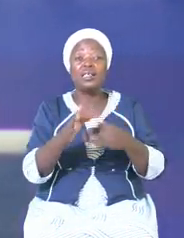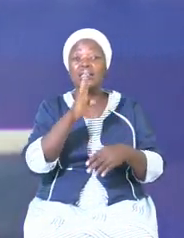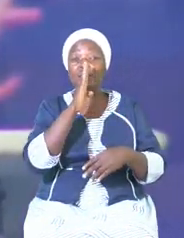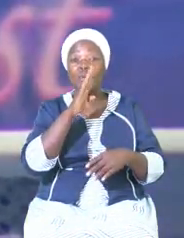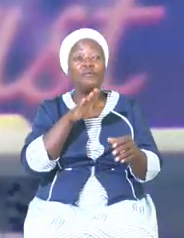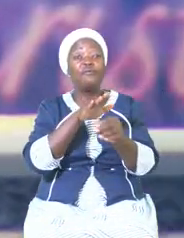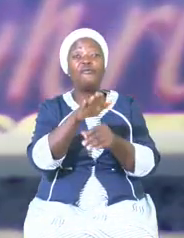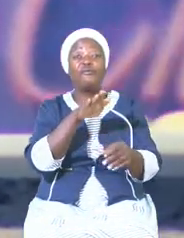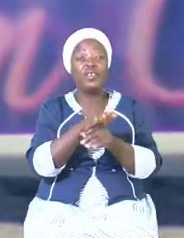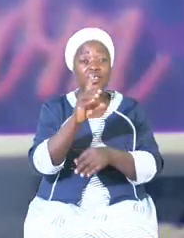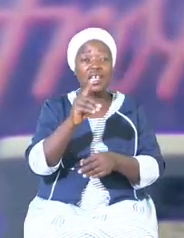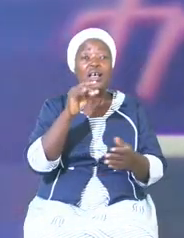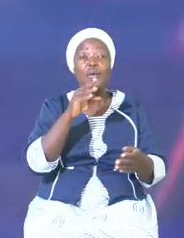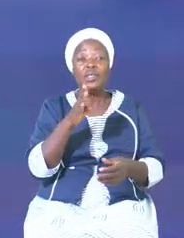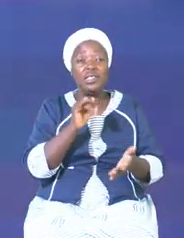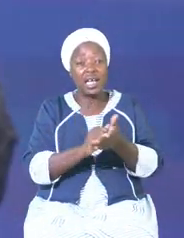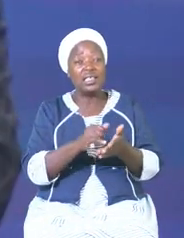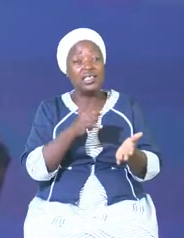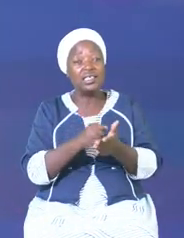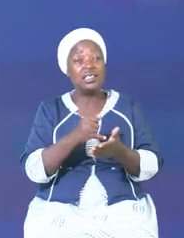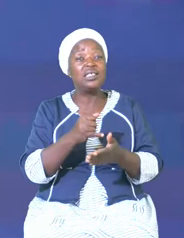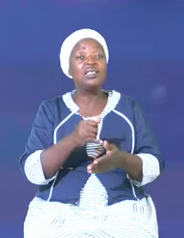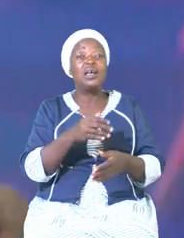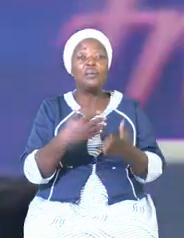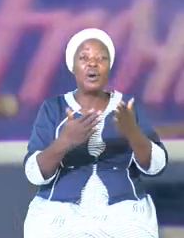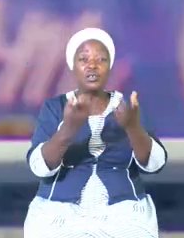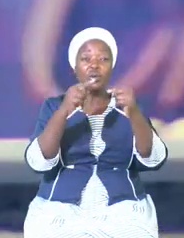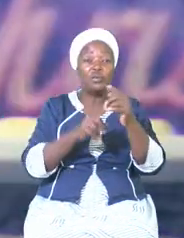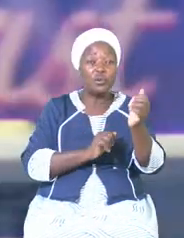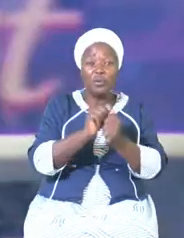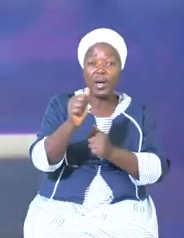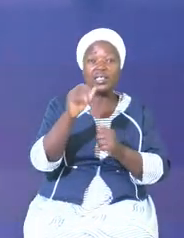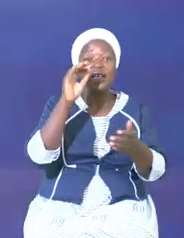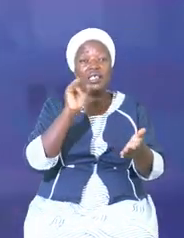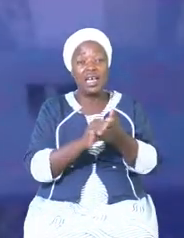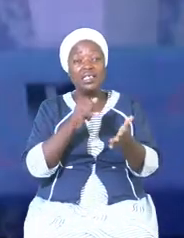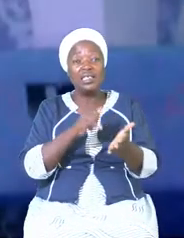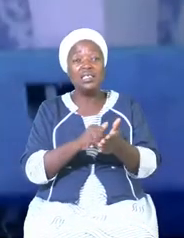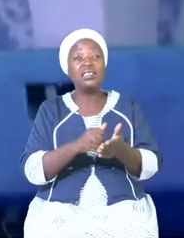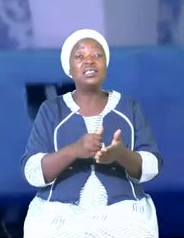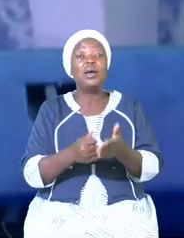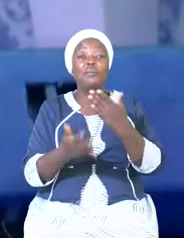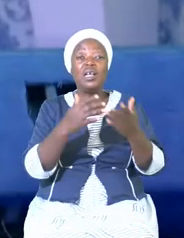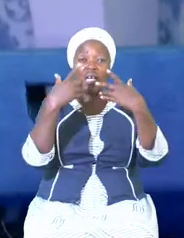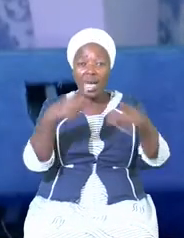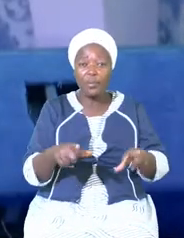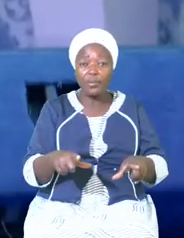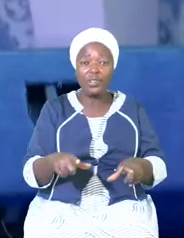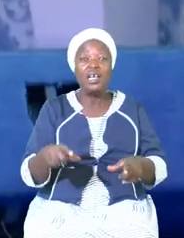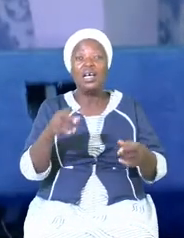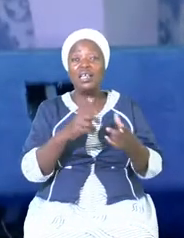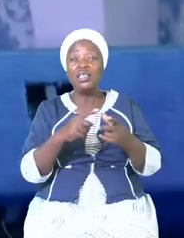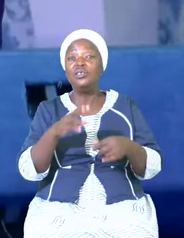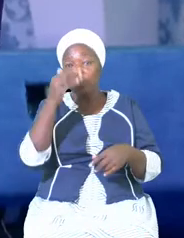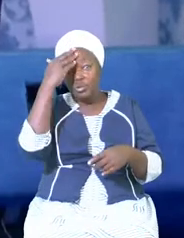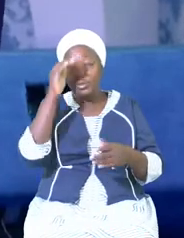that it might be fulfilled, that it might be fulfilled. You know, everything Jesus